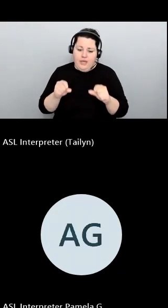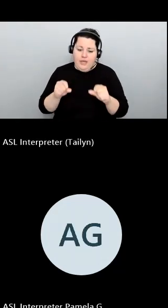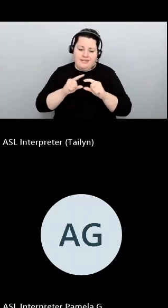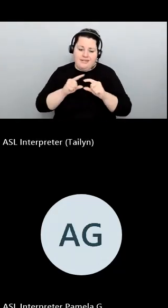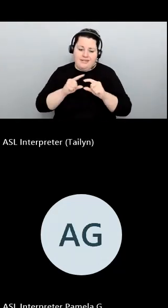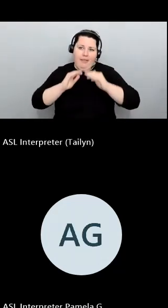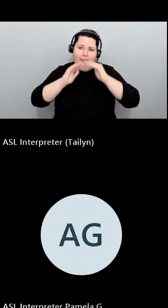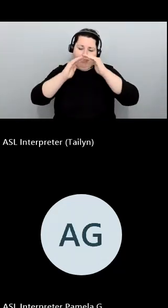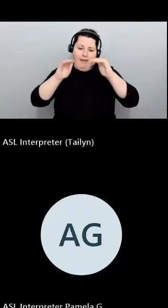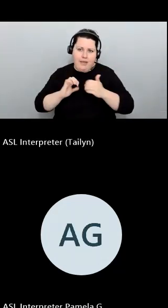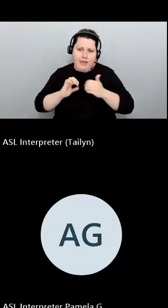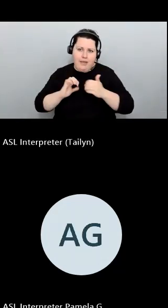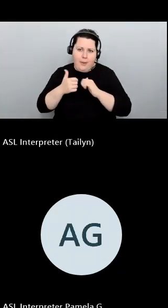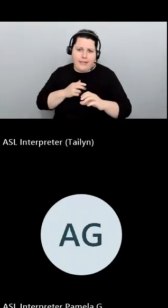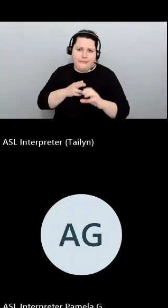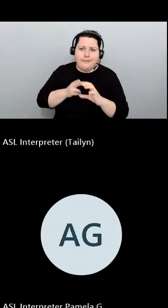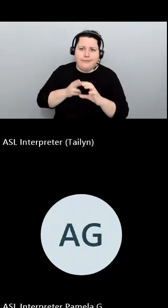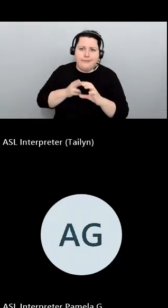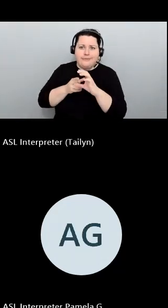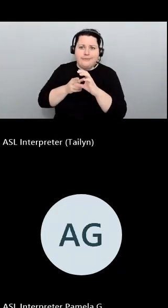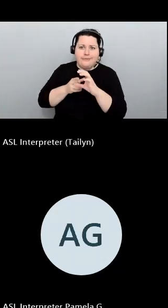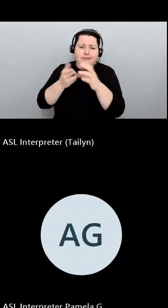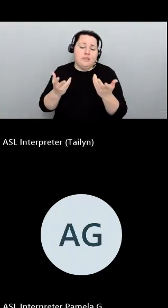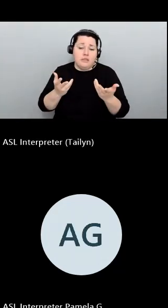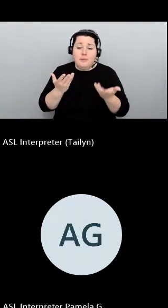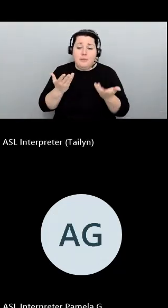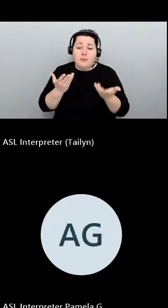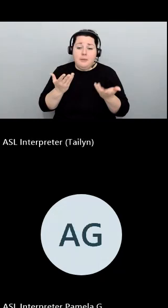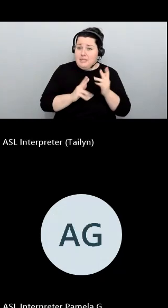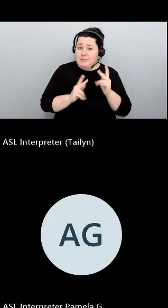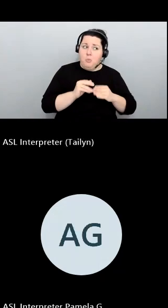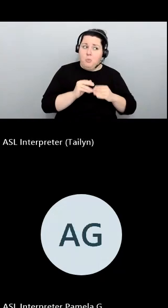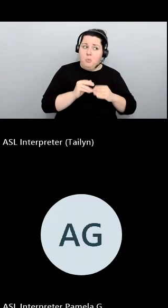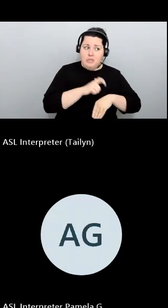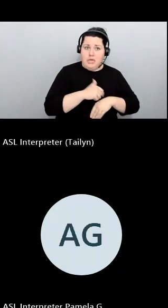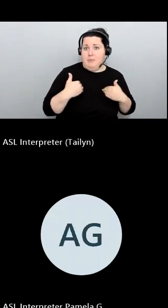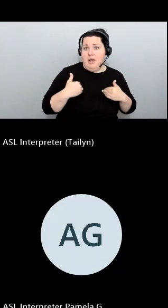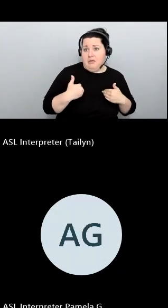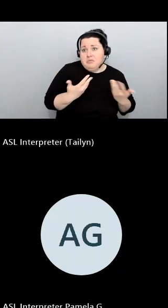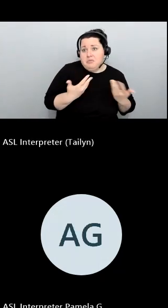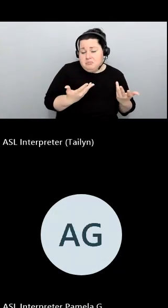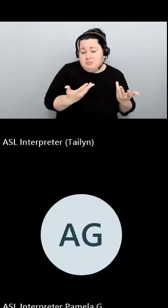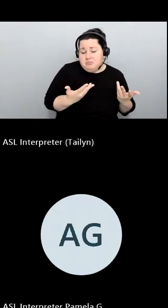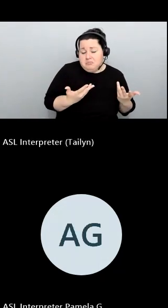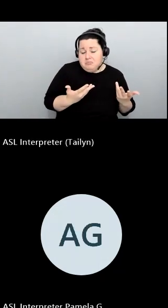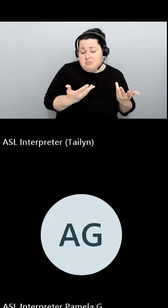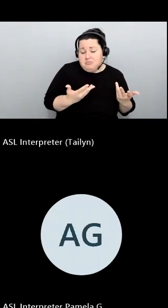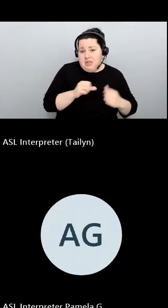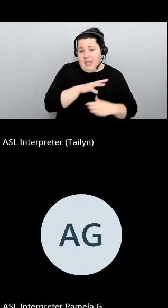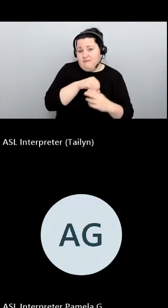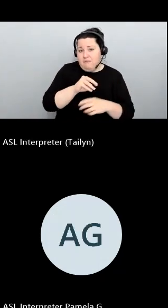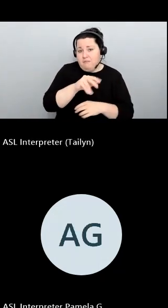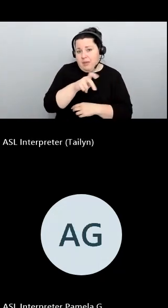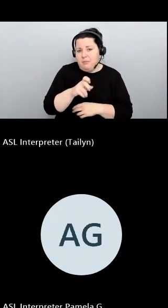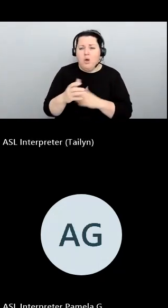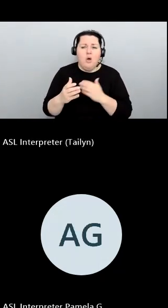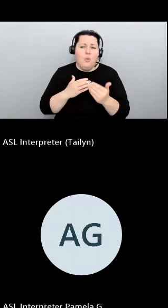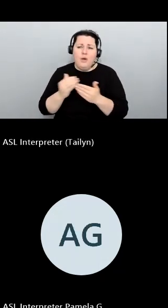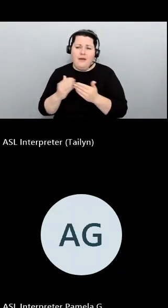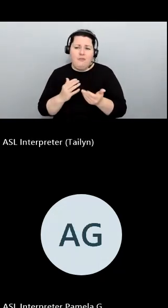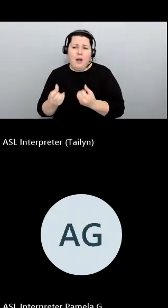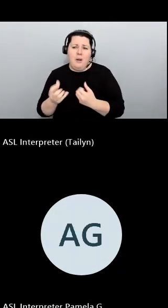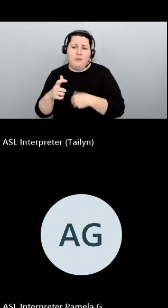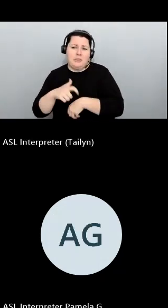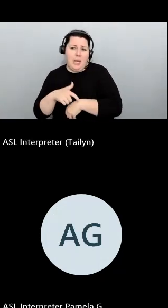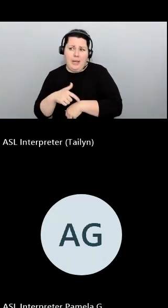Some people have maybe more time availability to be involved in MAPE. And no matter your time availability, if it's high